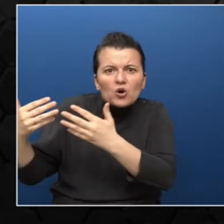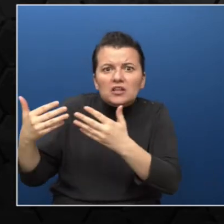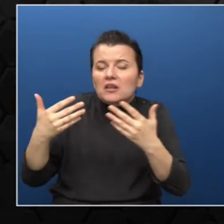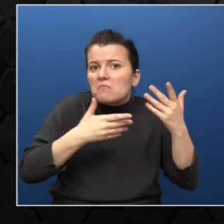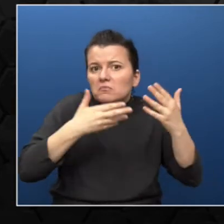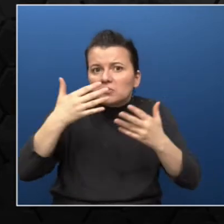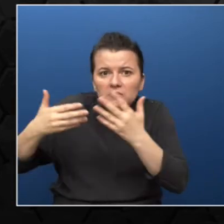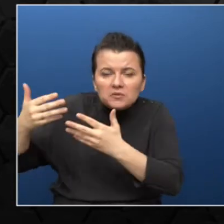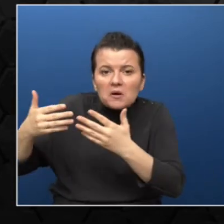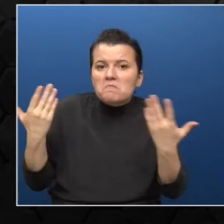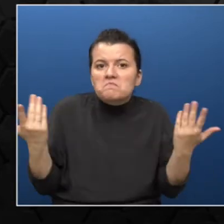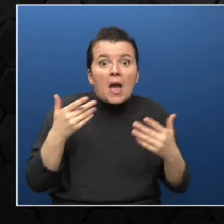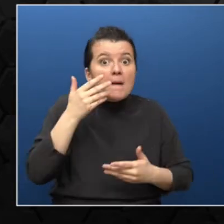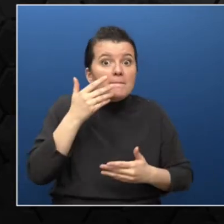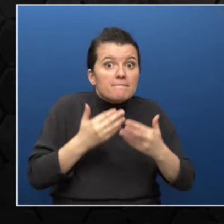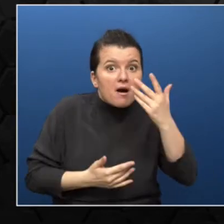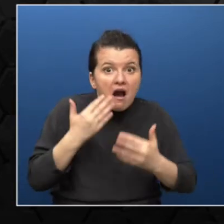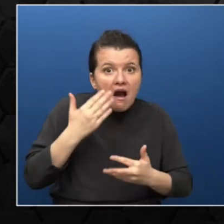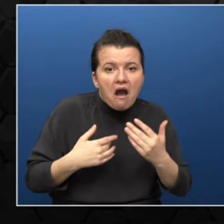the math behind them.